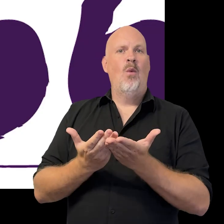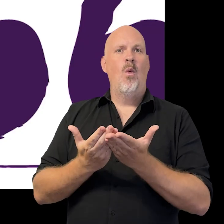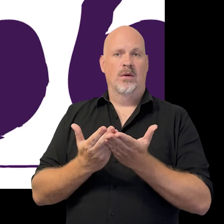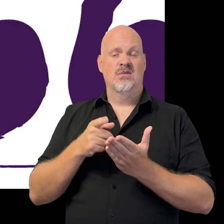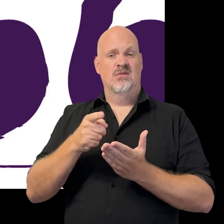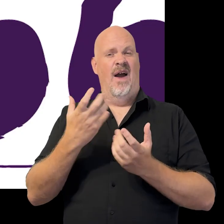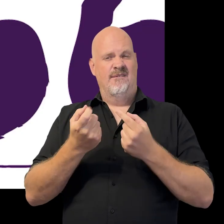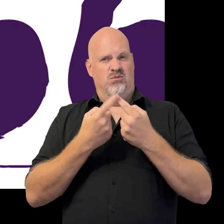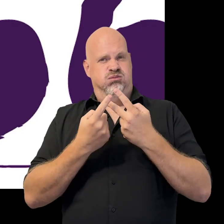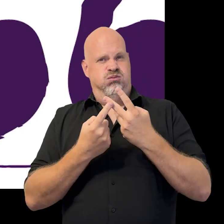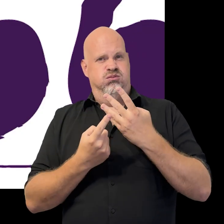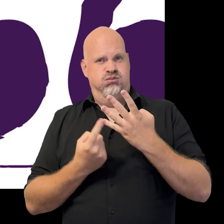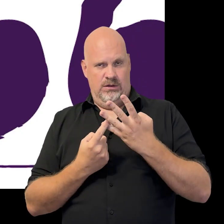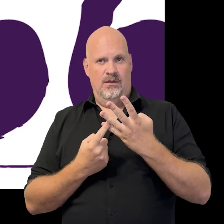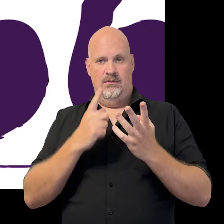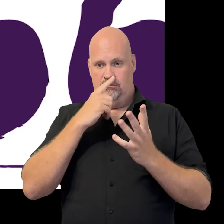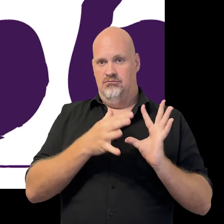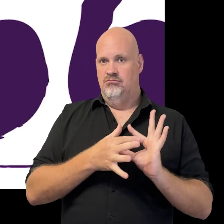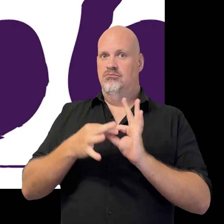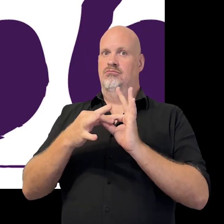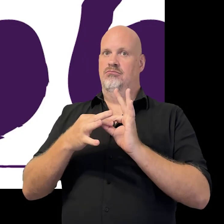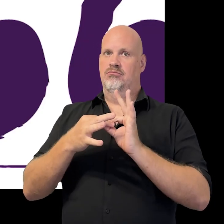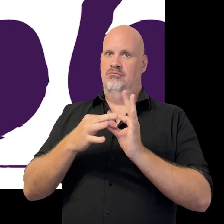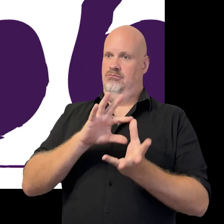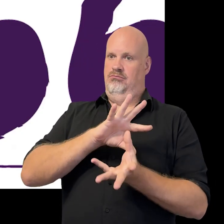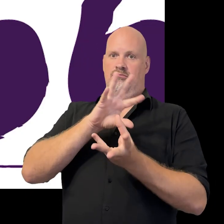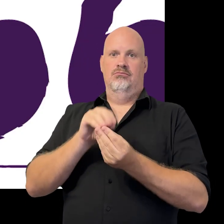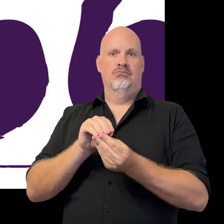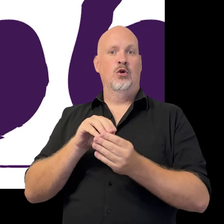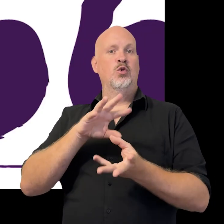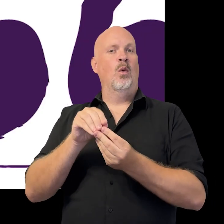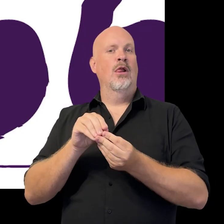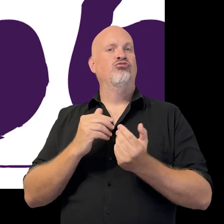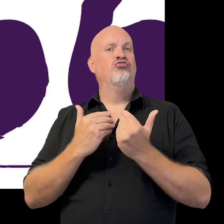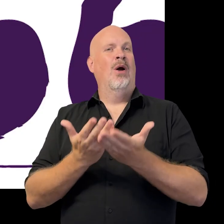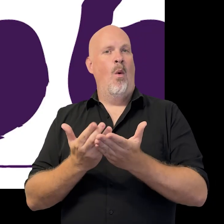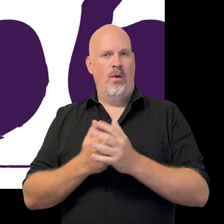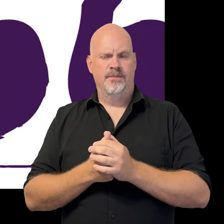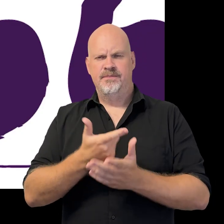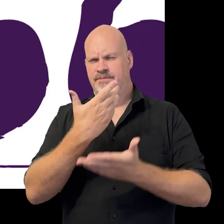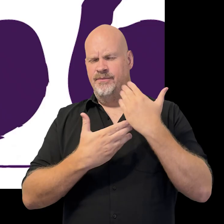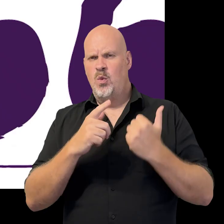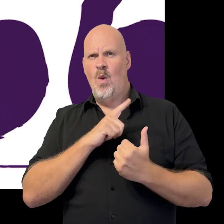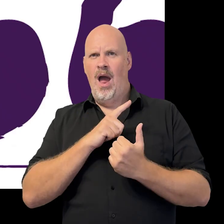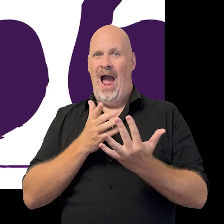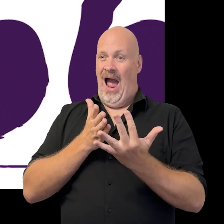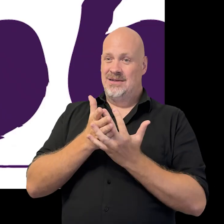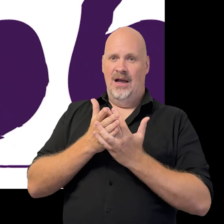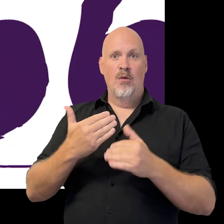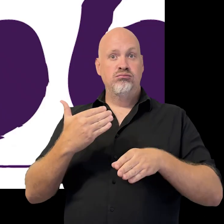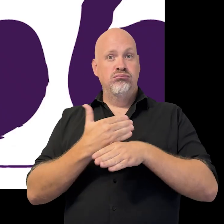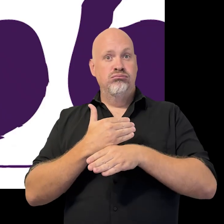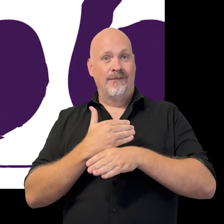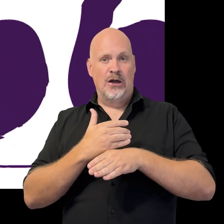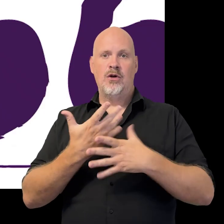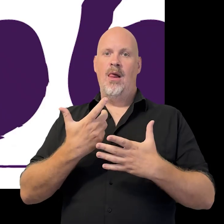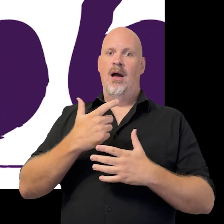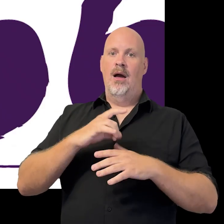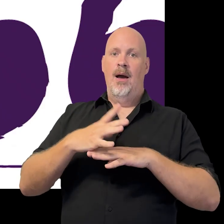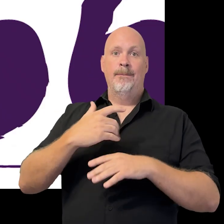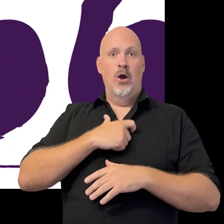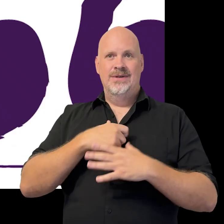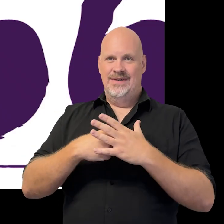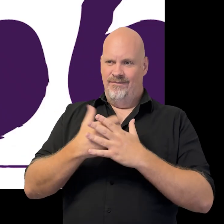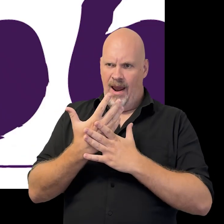your recommendations. Remembering then that these recommendations need to be aligned to the